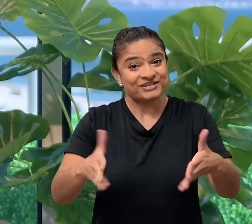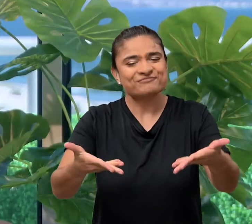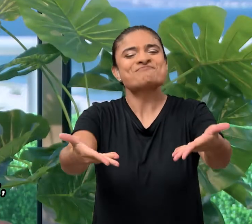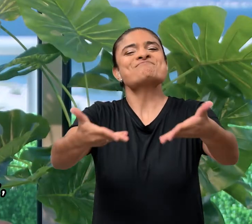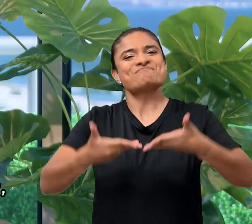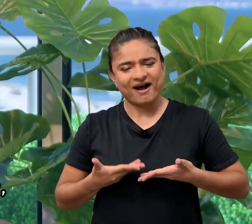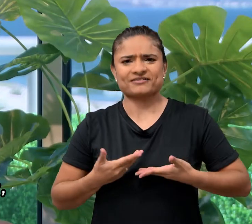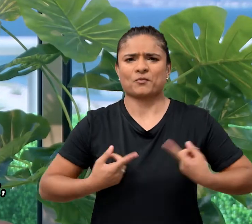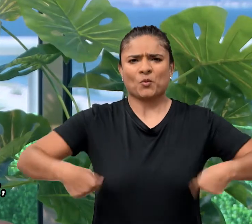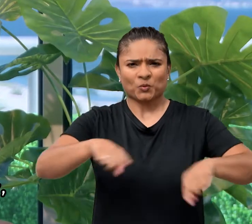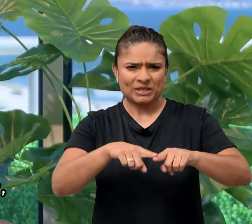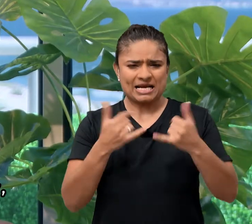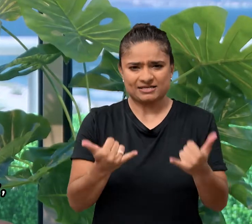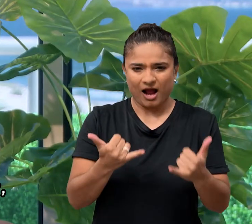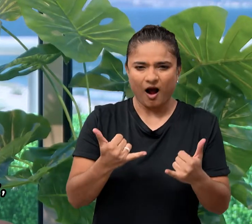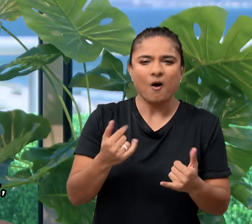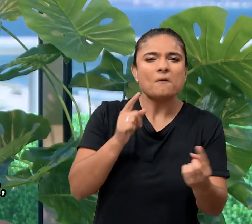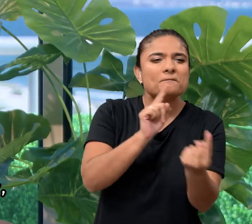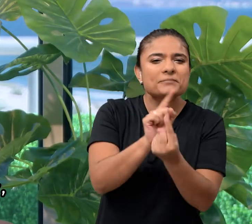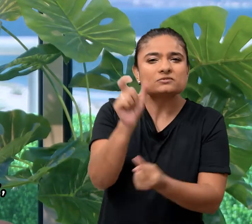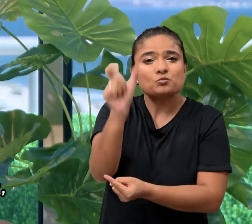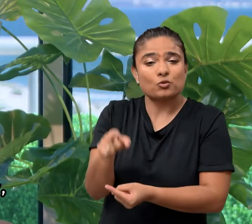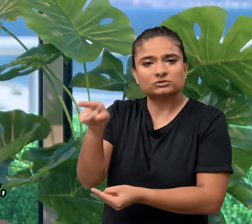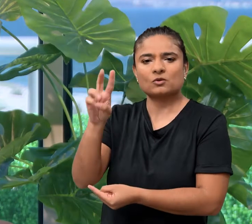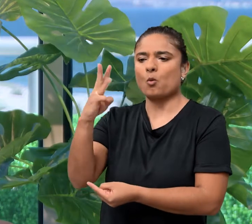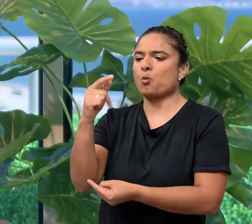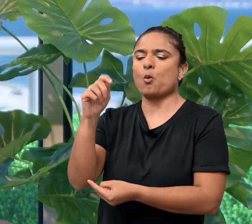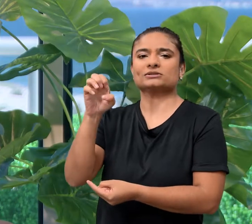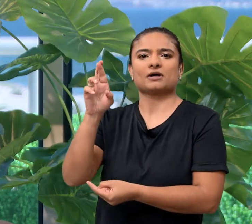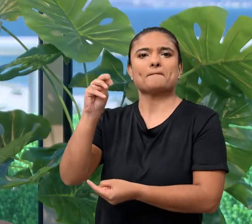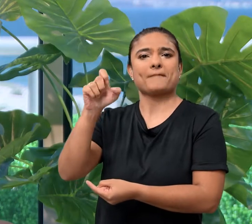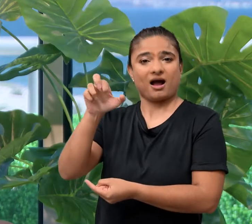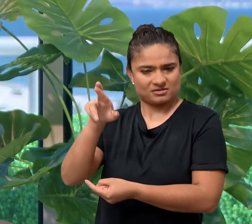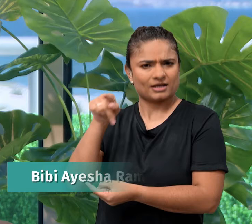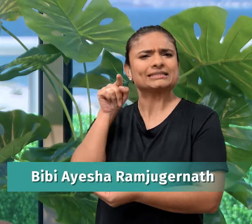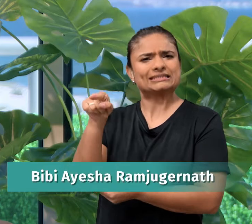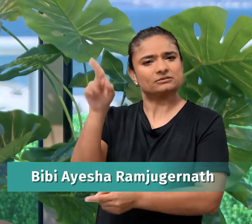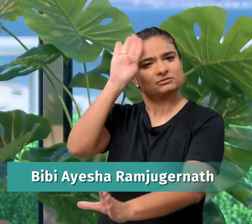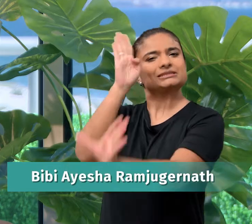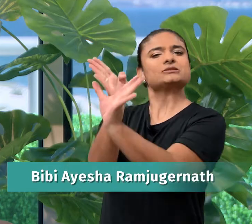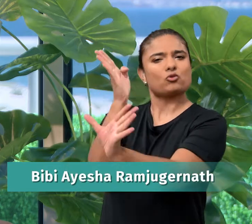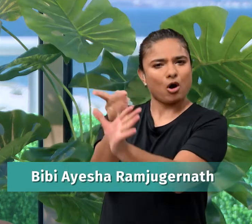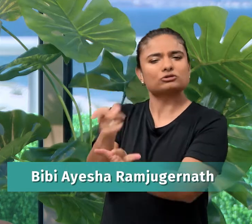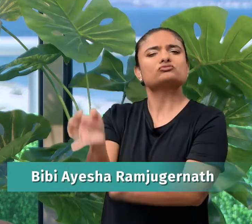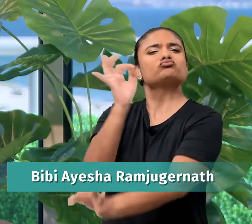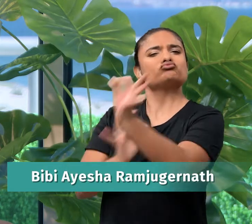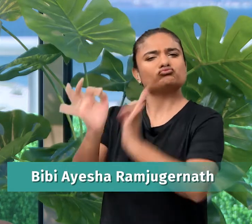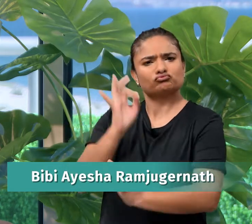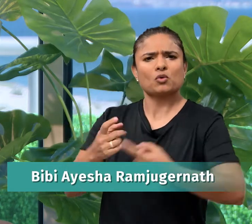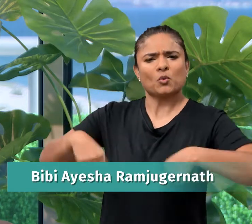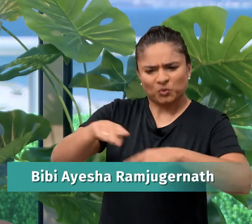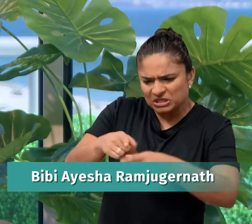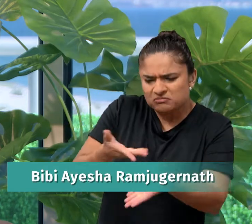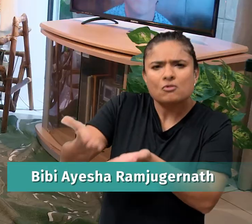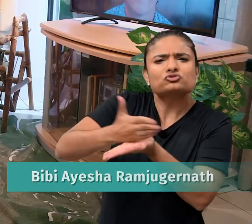Welcome back. Today I have the pleasure of talking with Dr. Brian Watermeyer, a clinical psychologist and disability studies academic who has joined